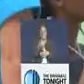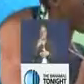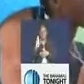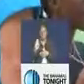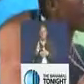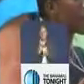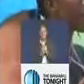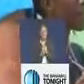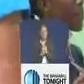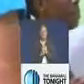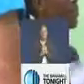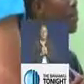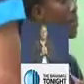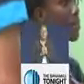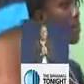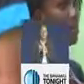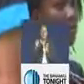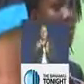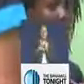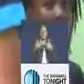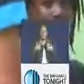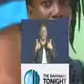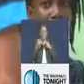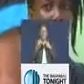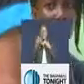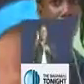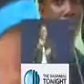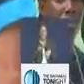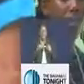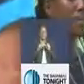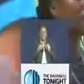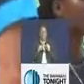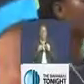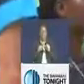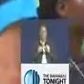lady is pressing on. Reporting for the ZNS Network News, I'm Julian Gibson.